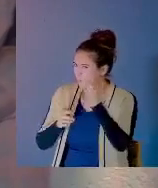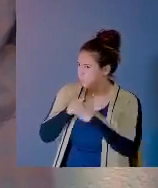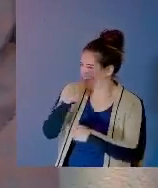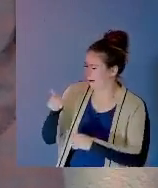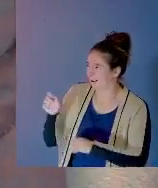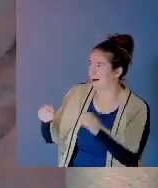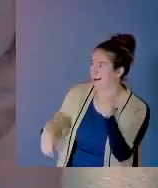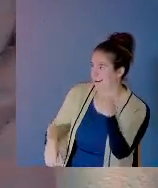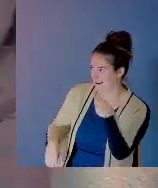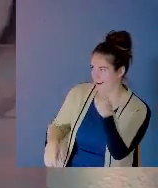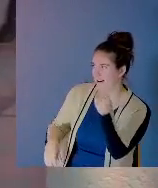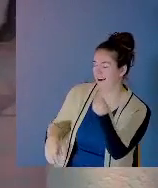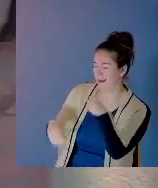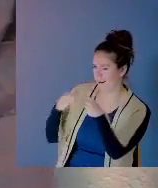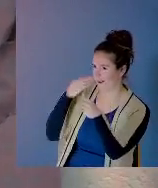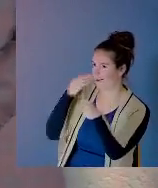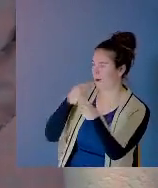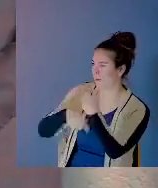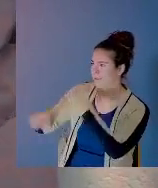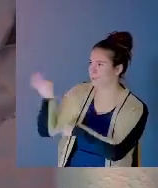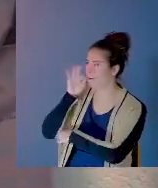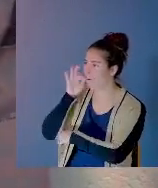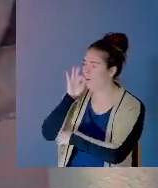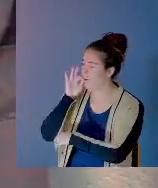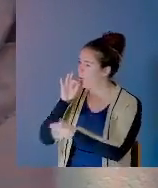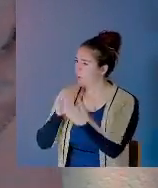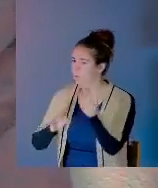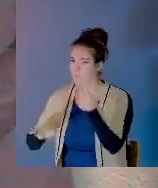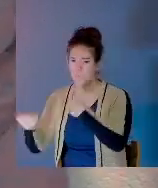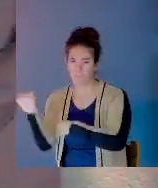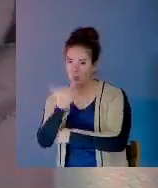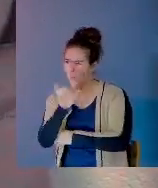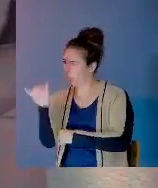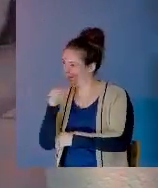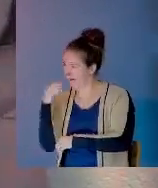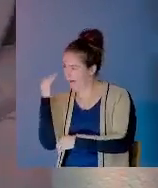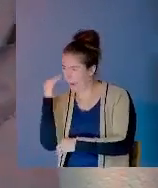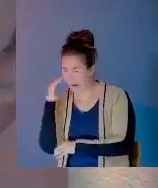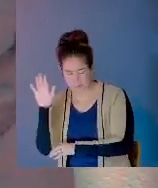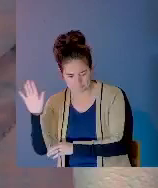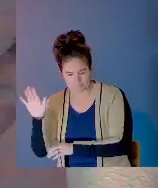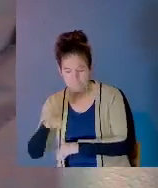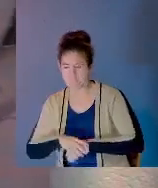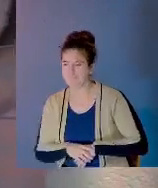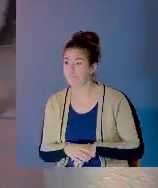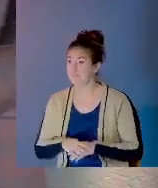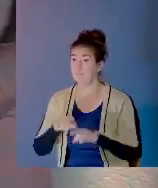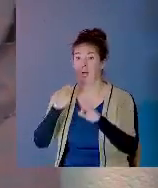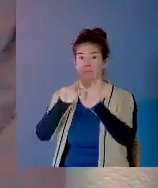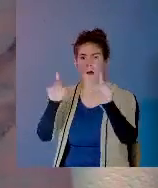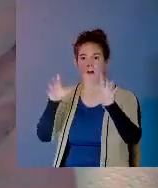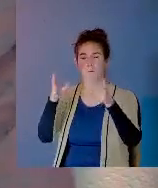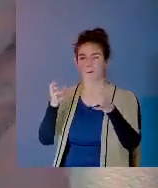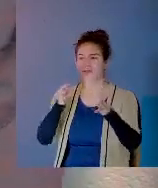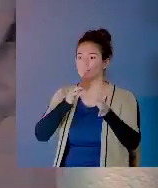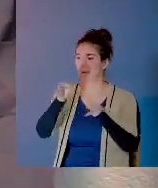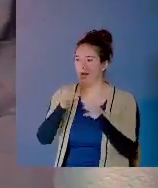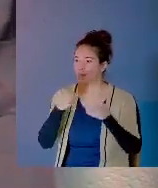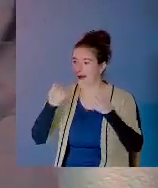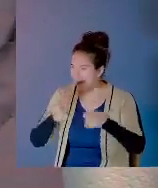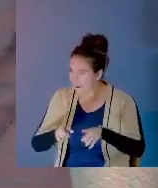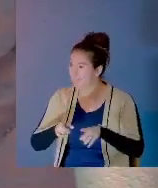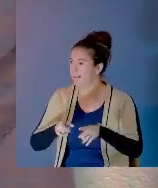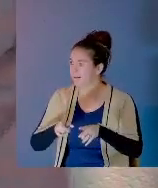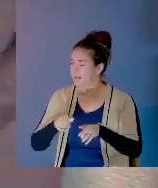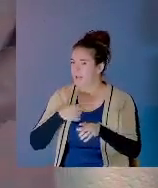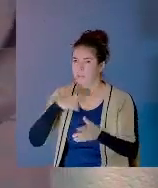talking about. We smoked our dope too, yeah, you know. But, you know, what happened is I began to see something,